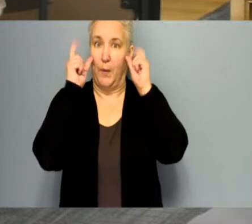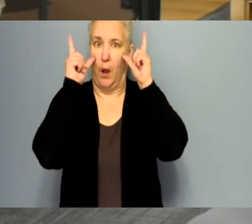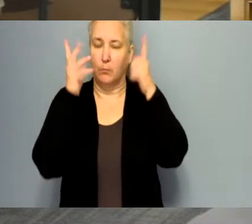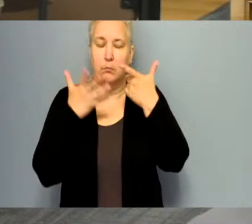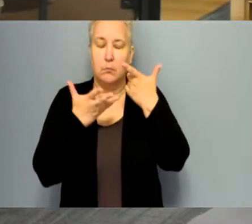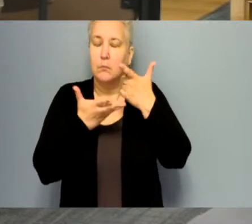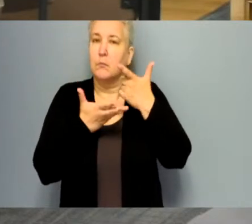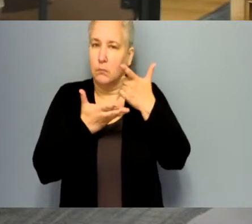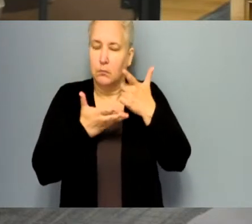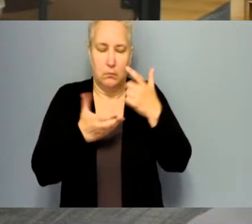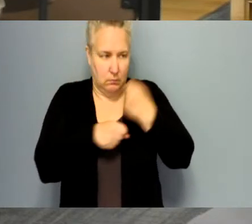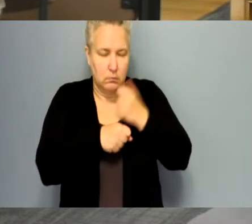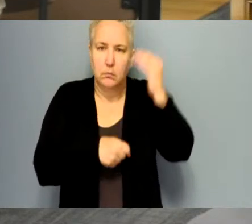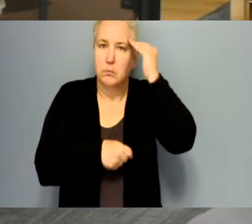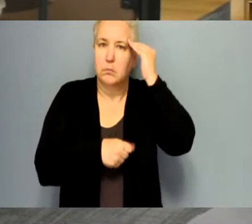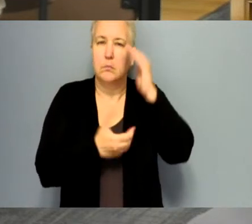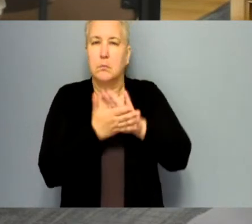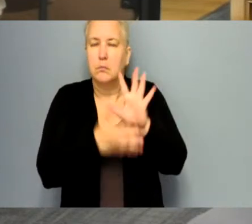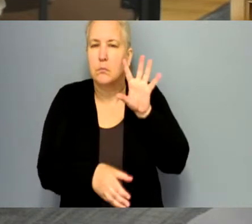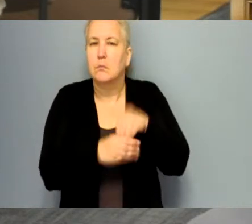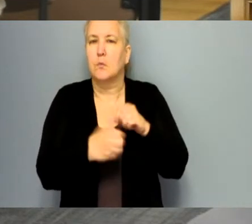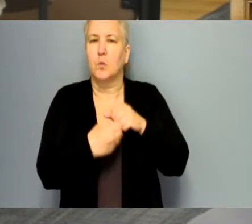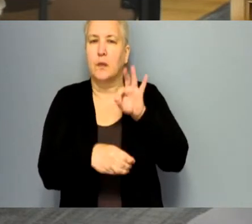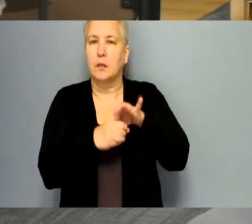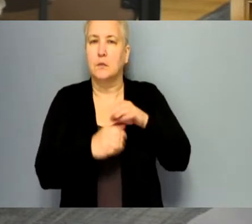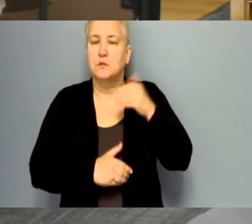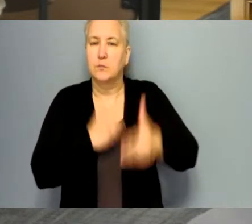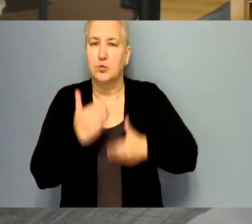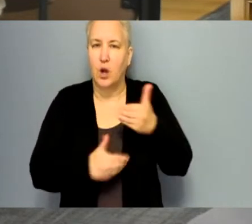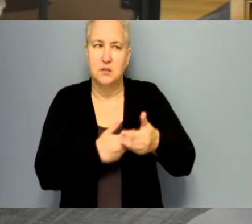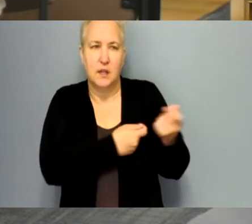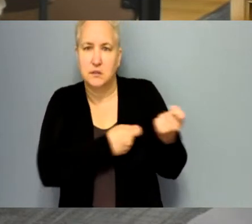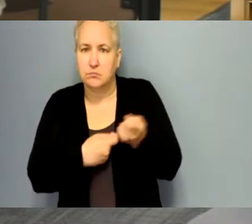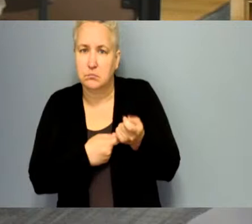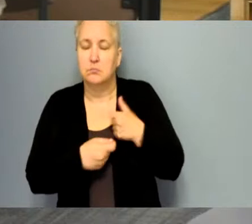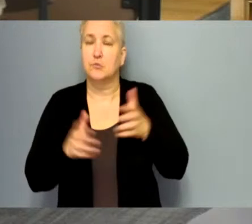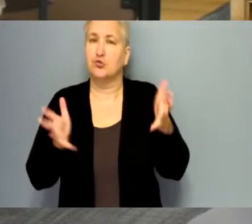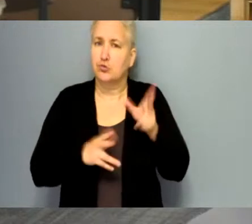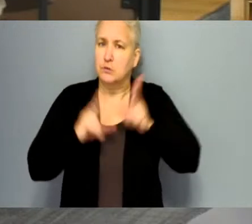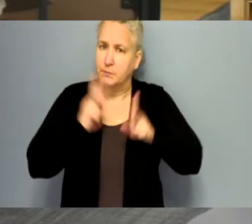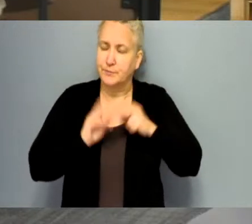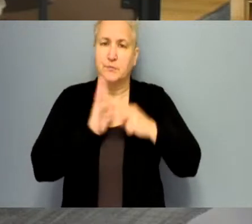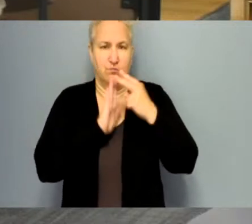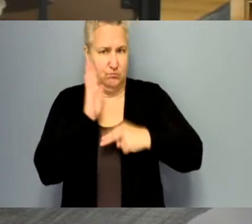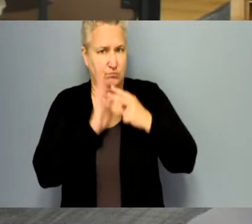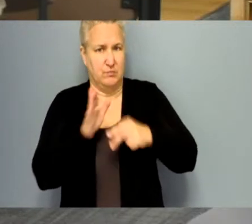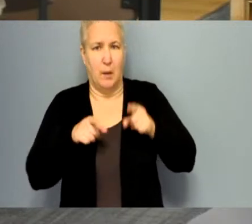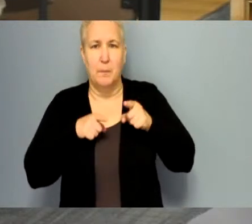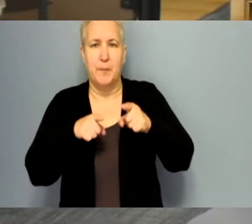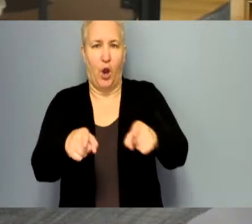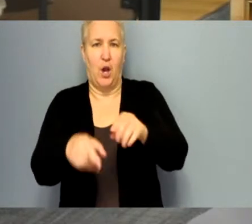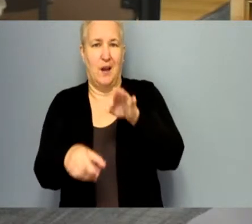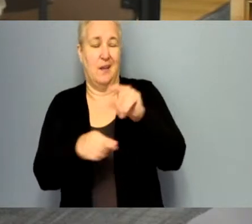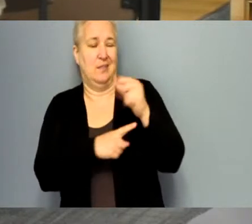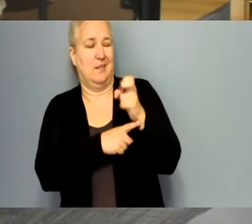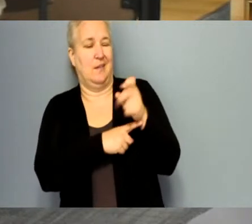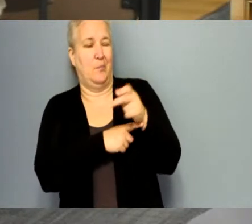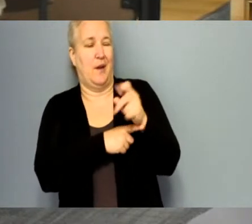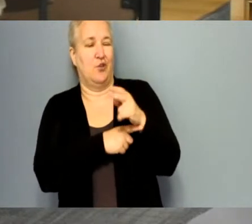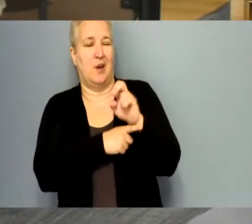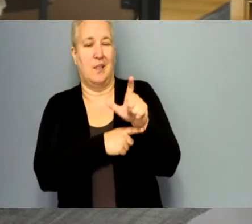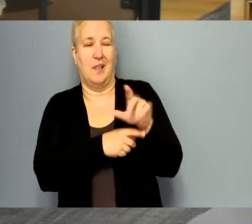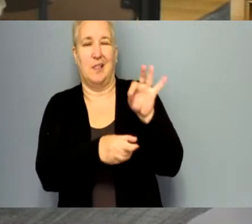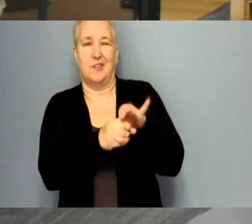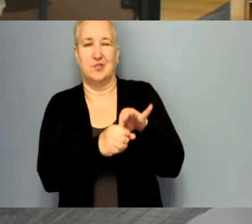aware and encourage them to get involved in the electoral process. I encourage people to read the parallel election. It's got